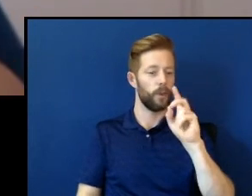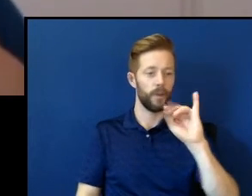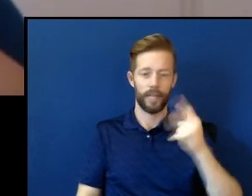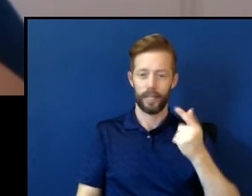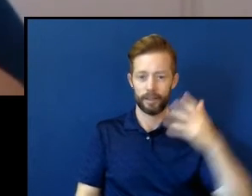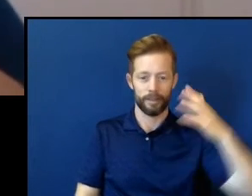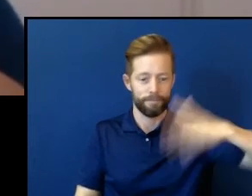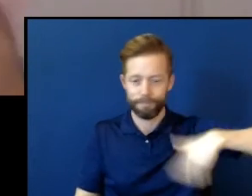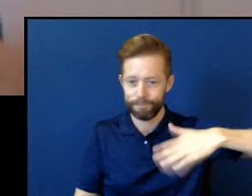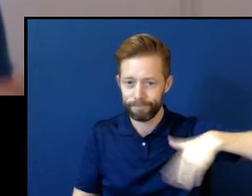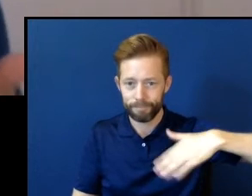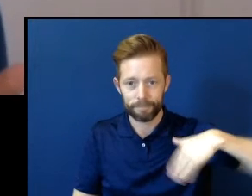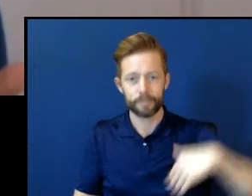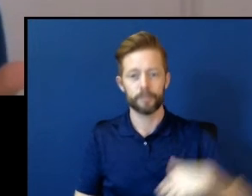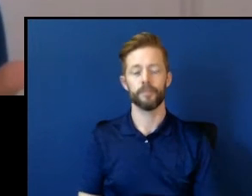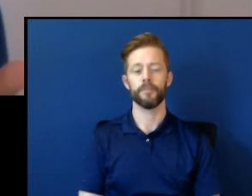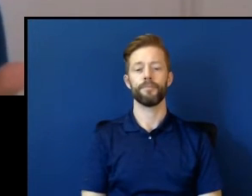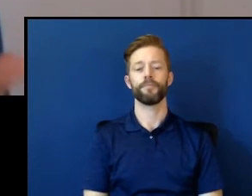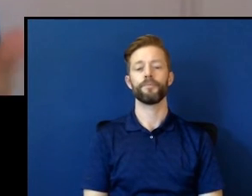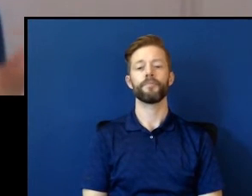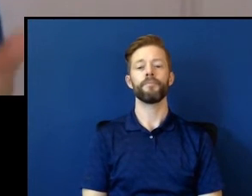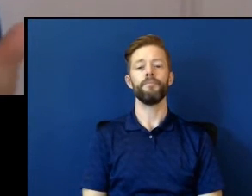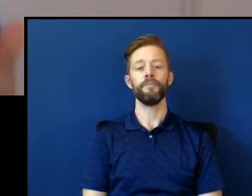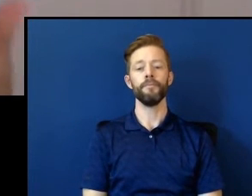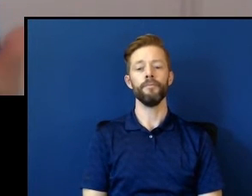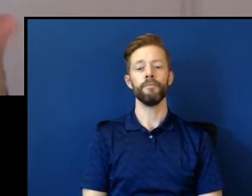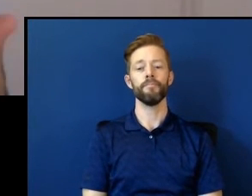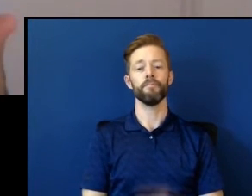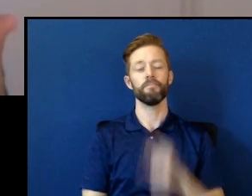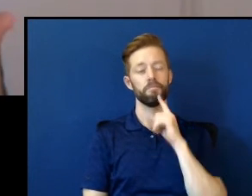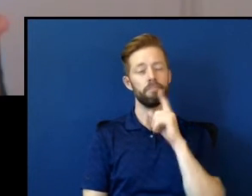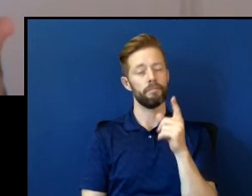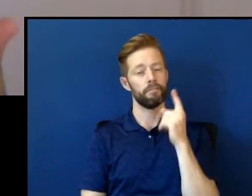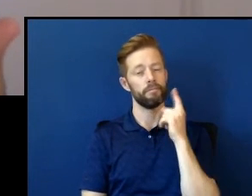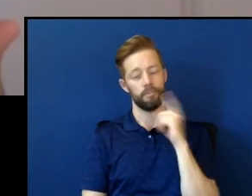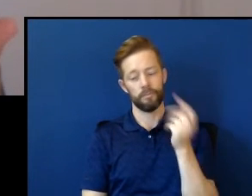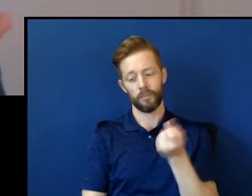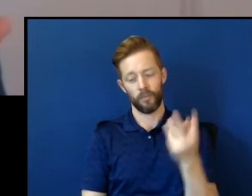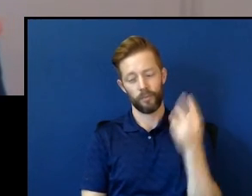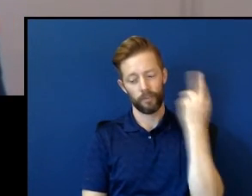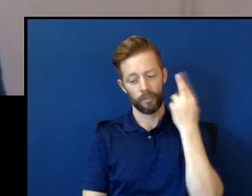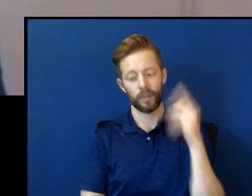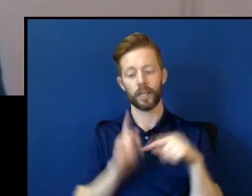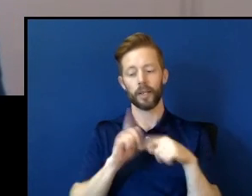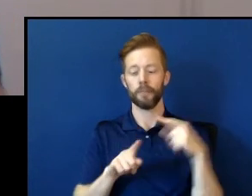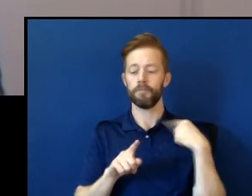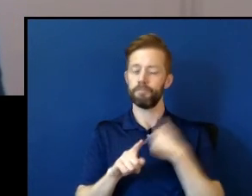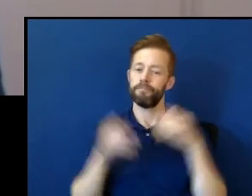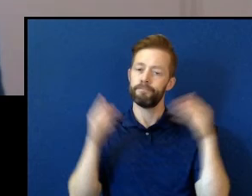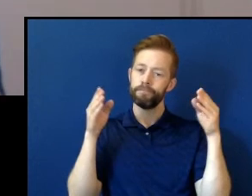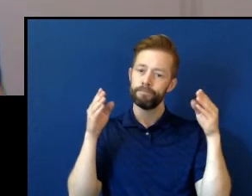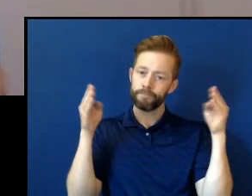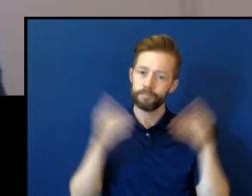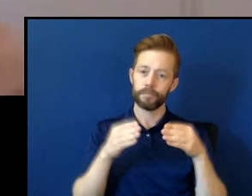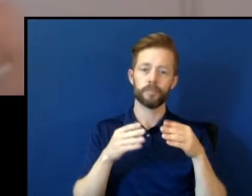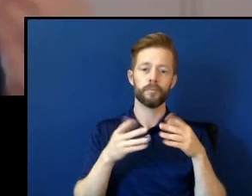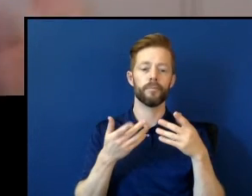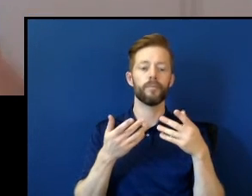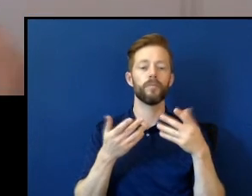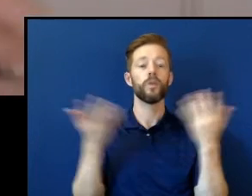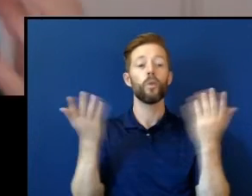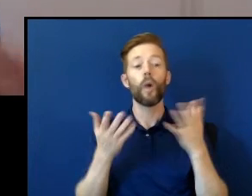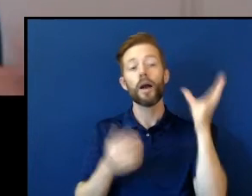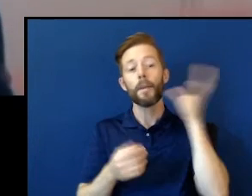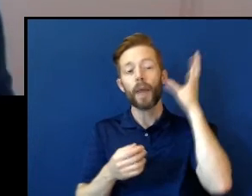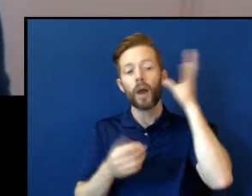a robotics yet. For a couple of different reasons, but a lot of it is we're trying to focus on